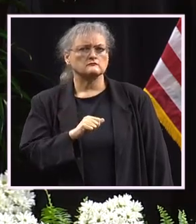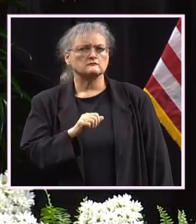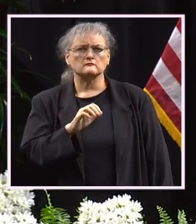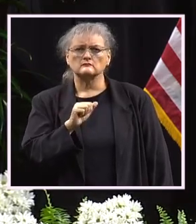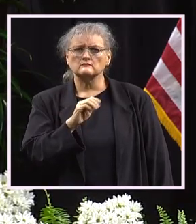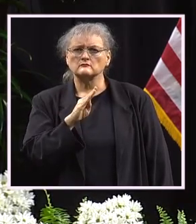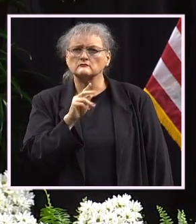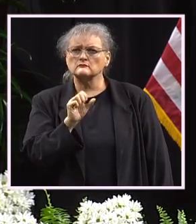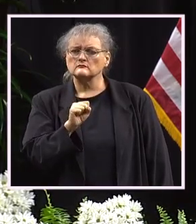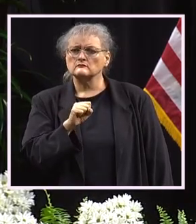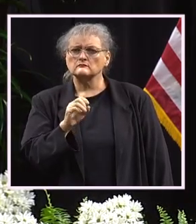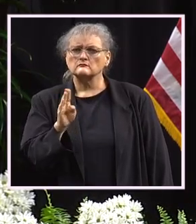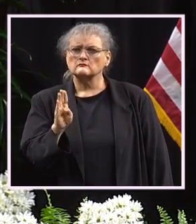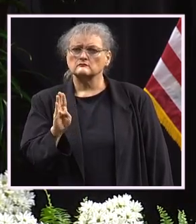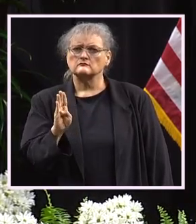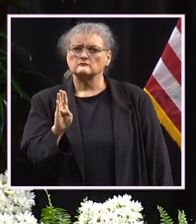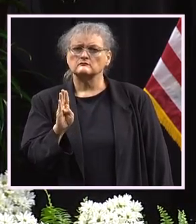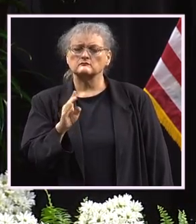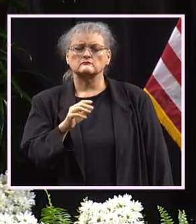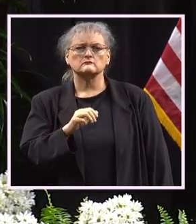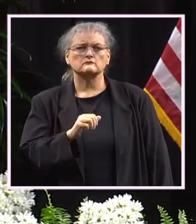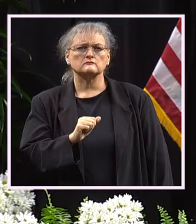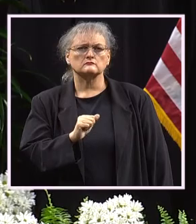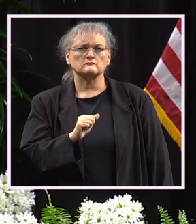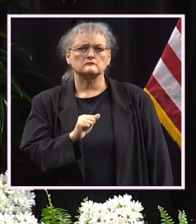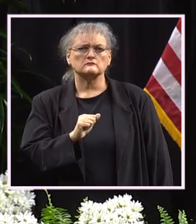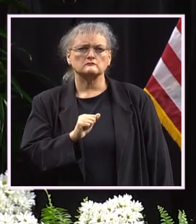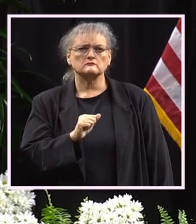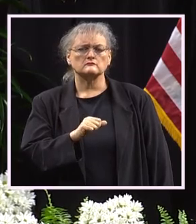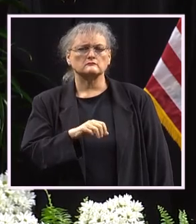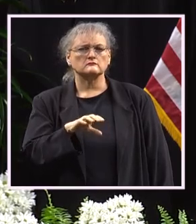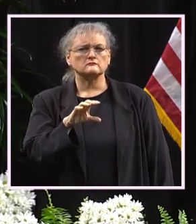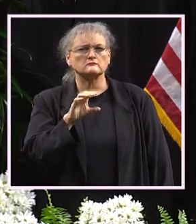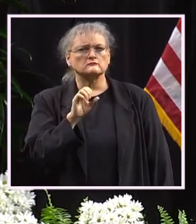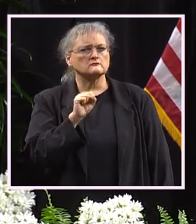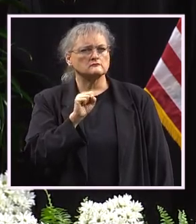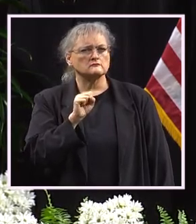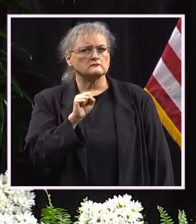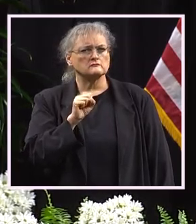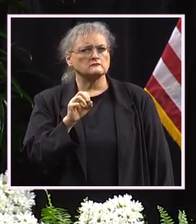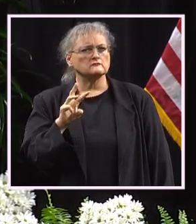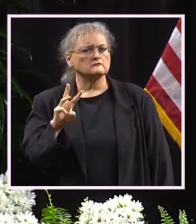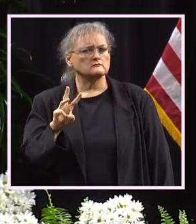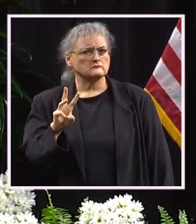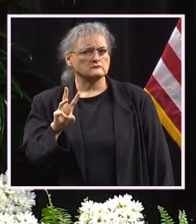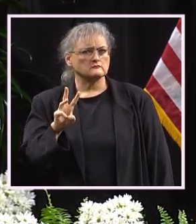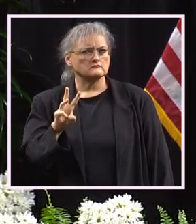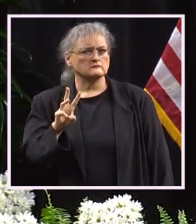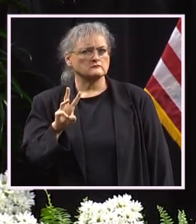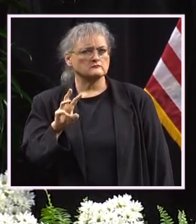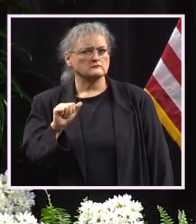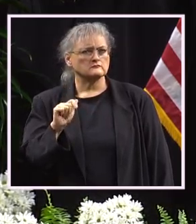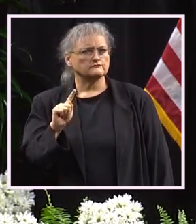Abs Boss, Master of Science. Sierra L. Watson, Master of